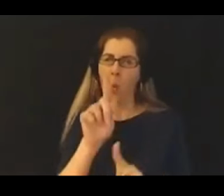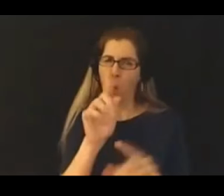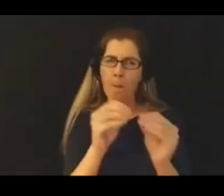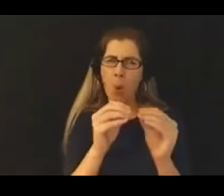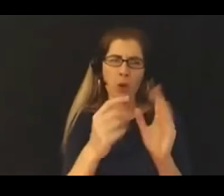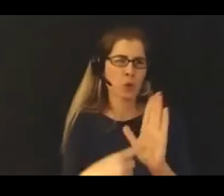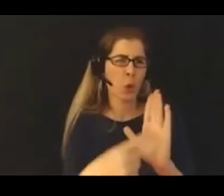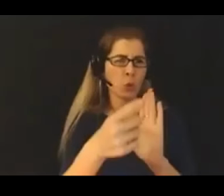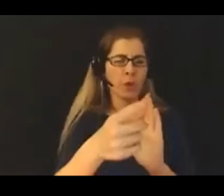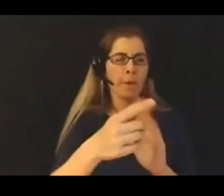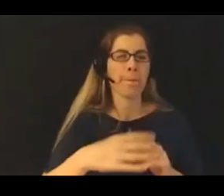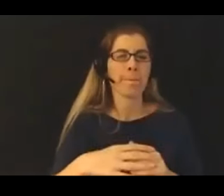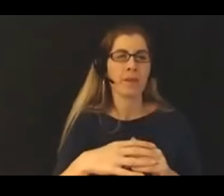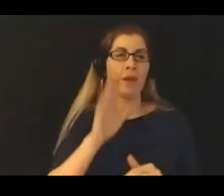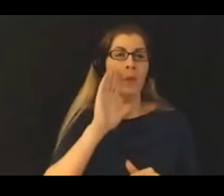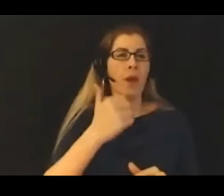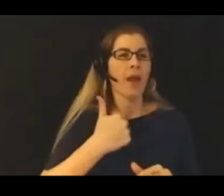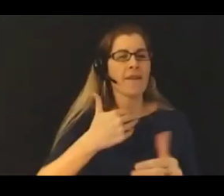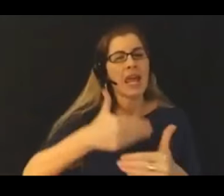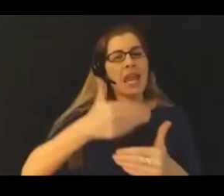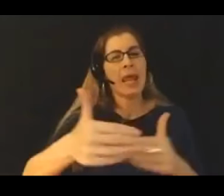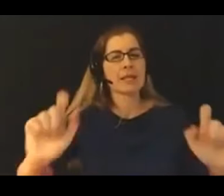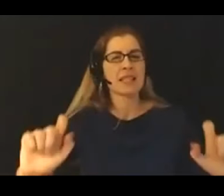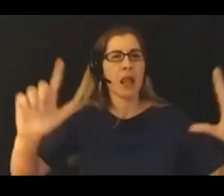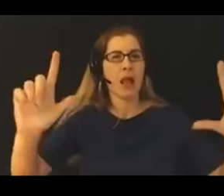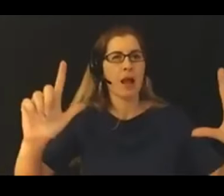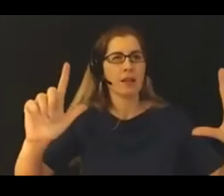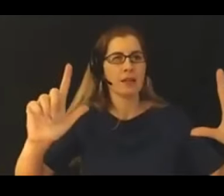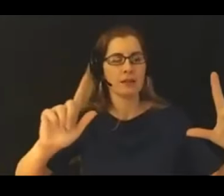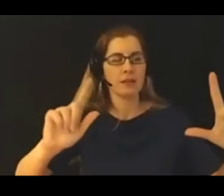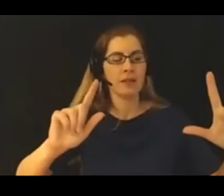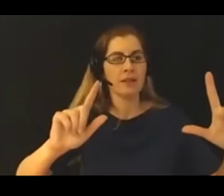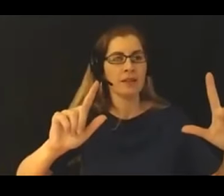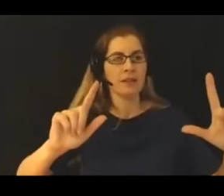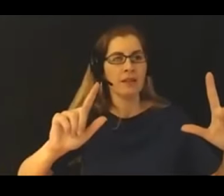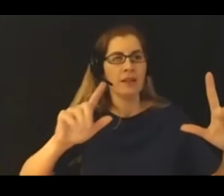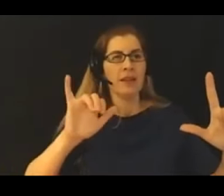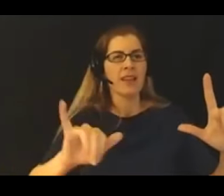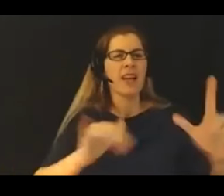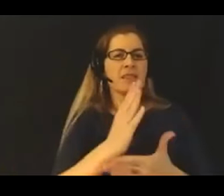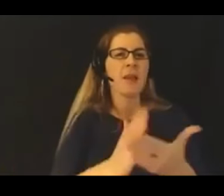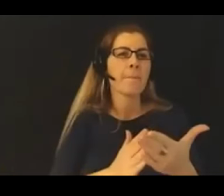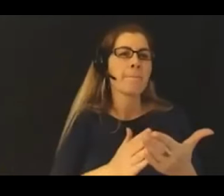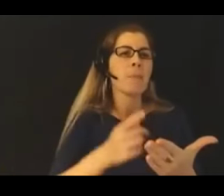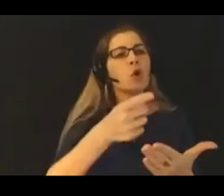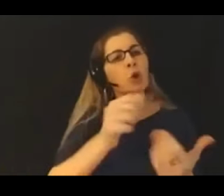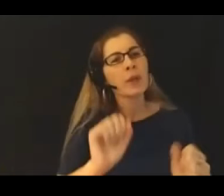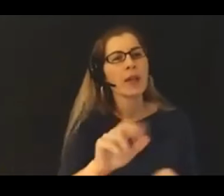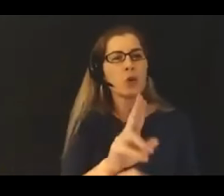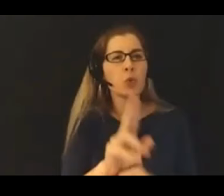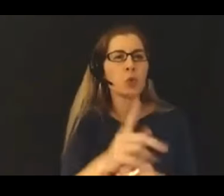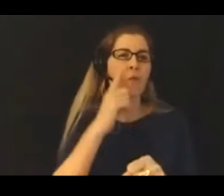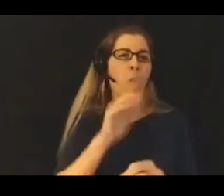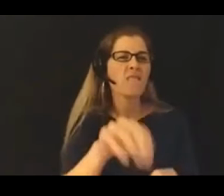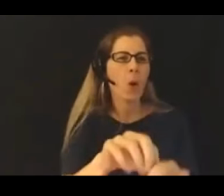you. There'll be an image on the next slide. It is some of the nonverbal feedback tools at the bottom.